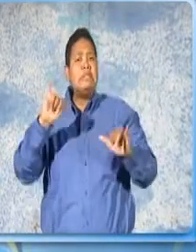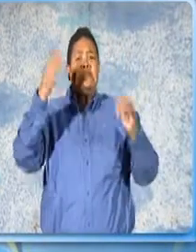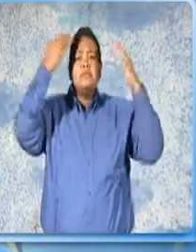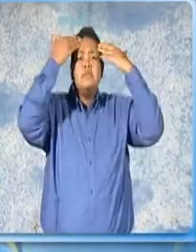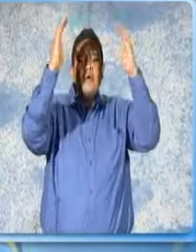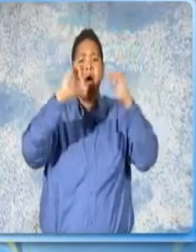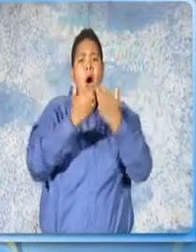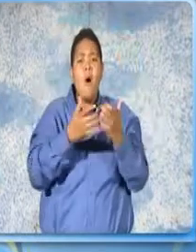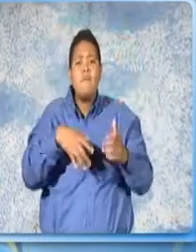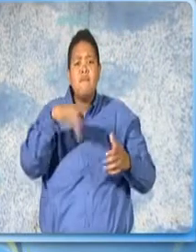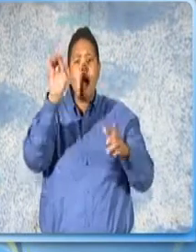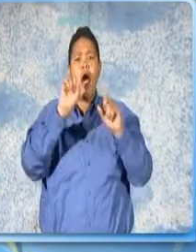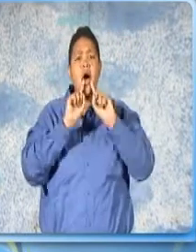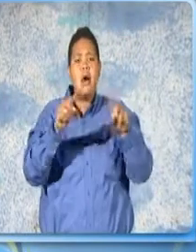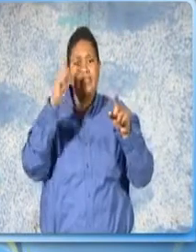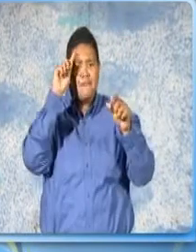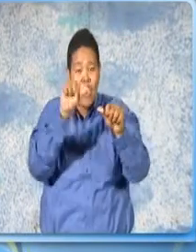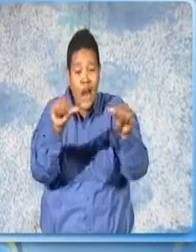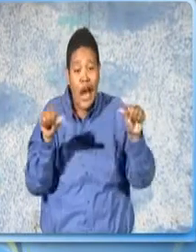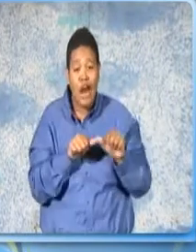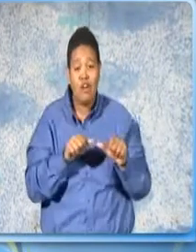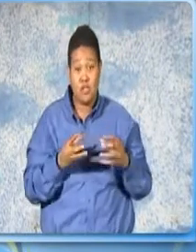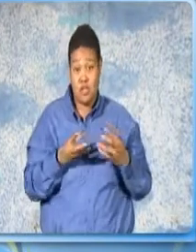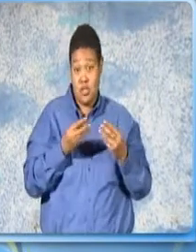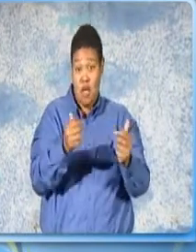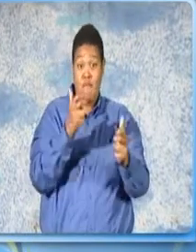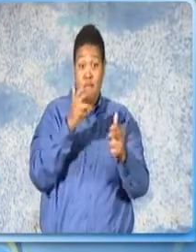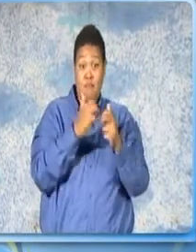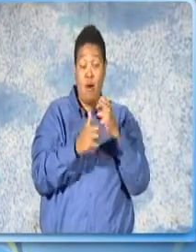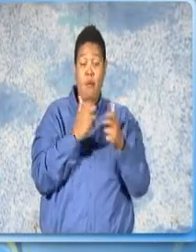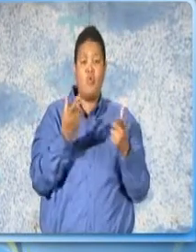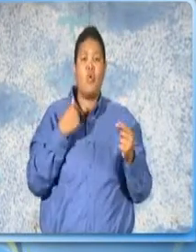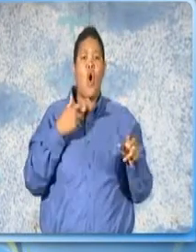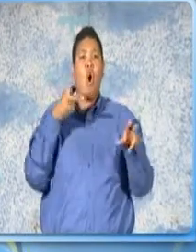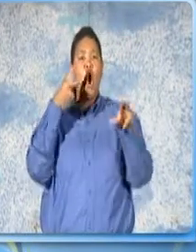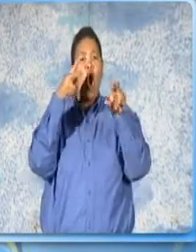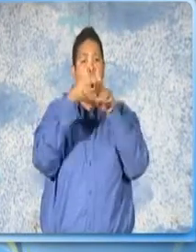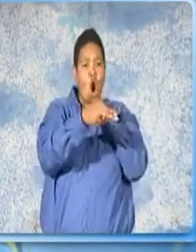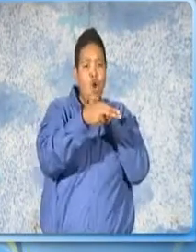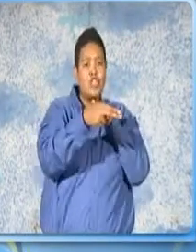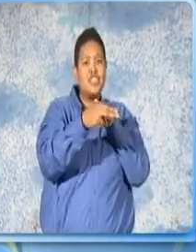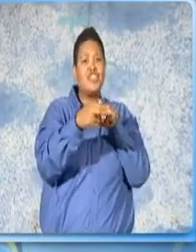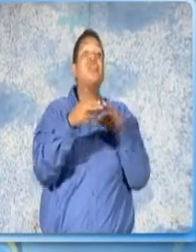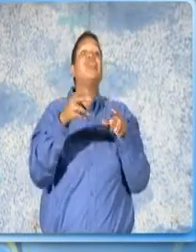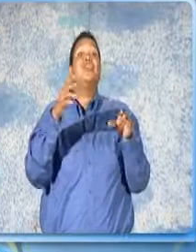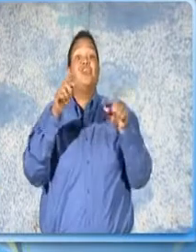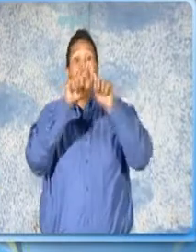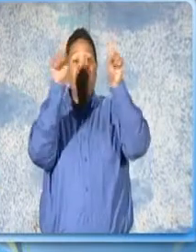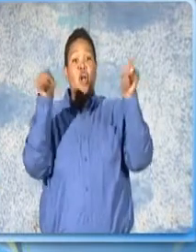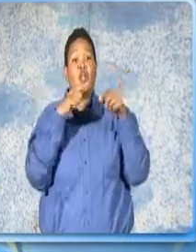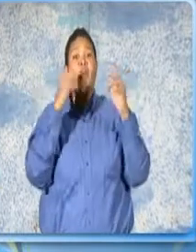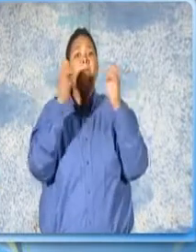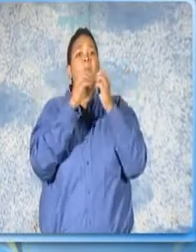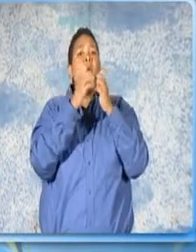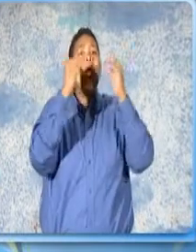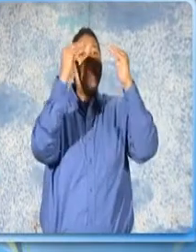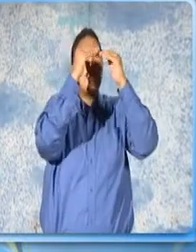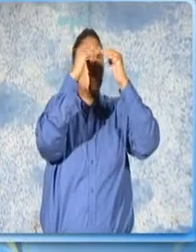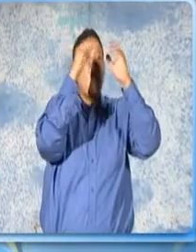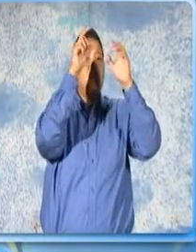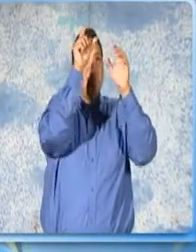area. To solve this problem, we cut the original circle into a greater number of equal